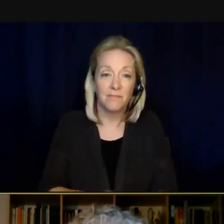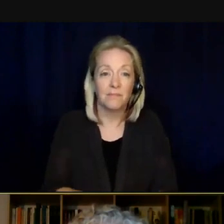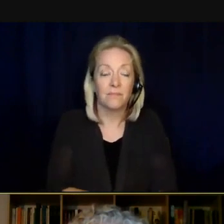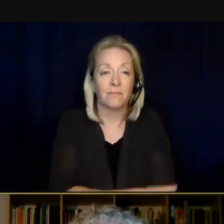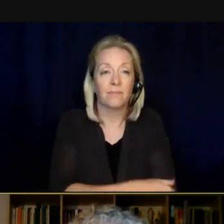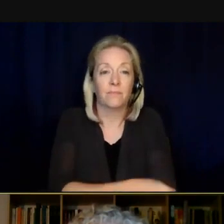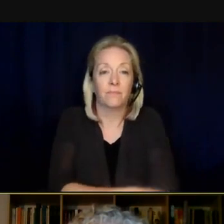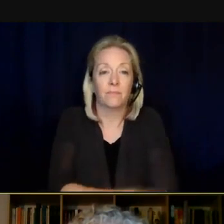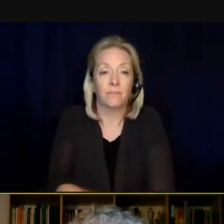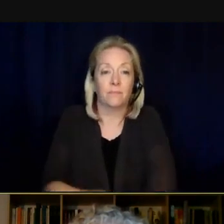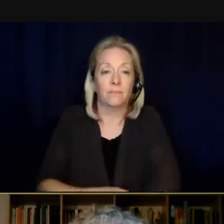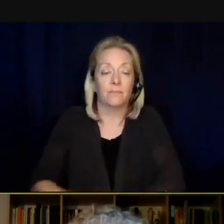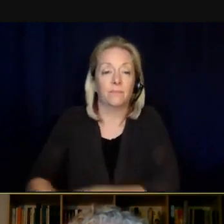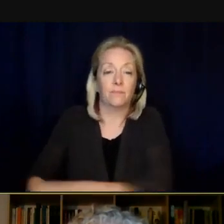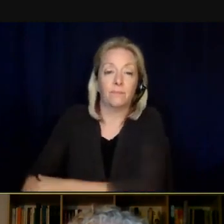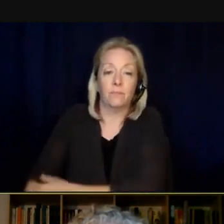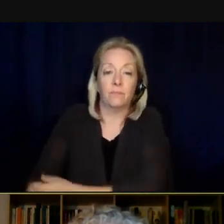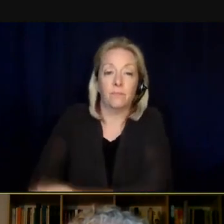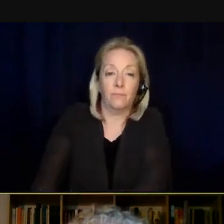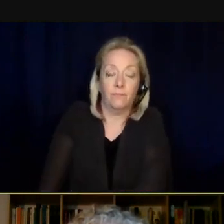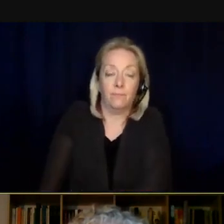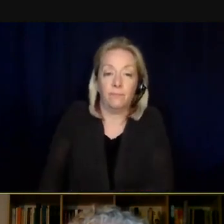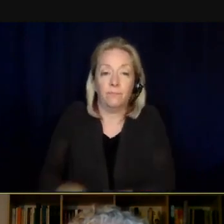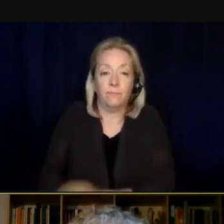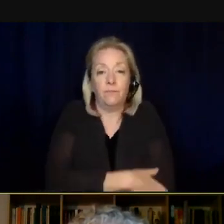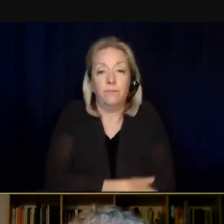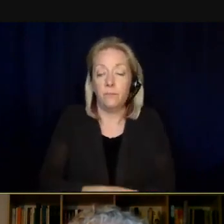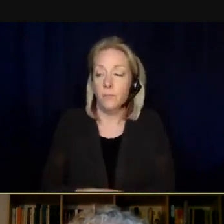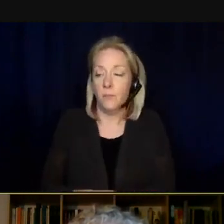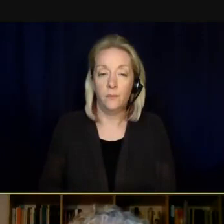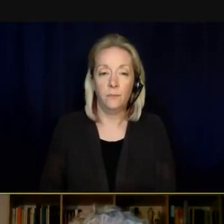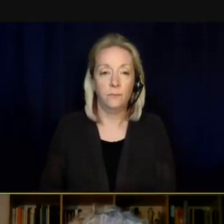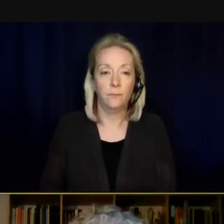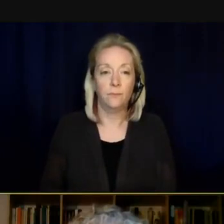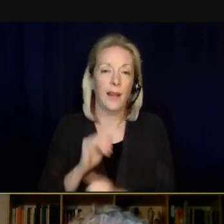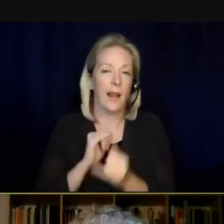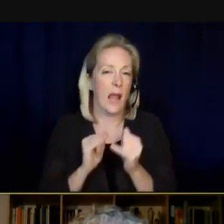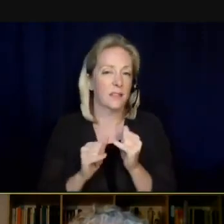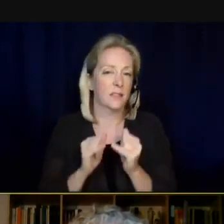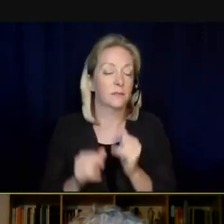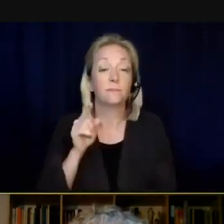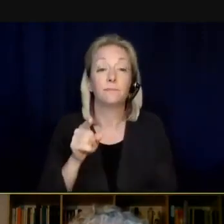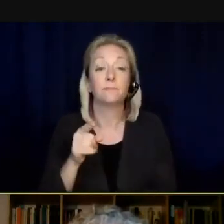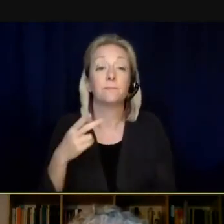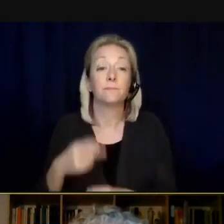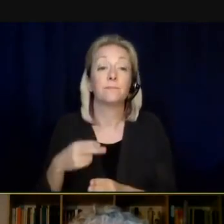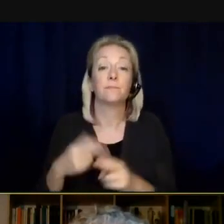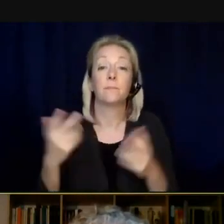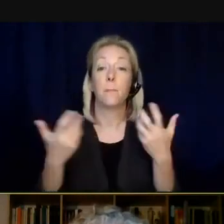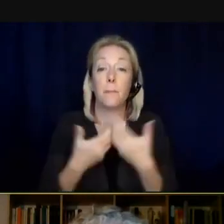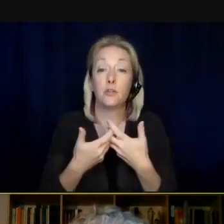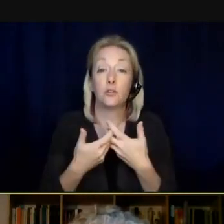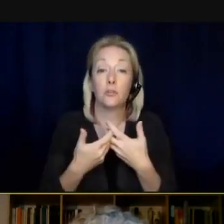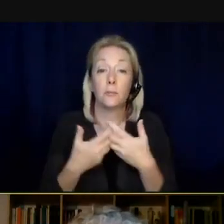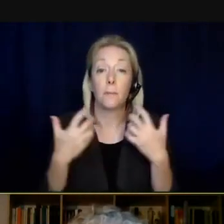Now here, let's see, the templates. The last one I want to show you is the matching.